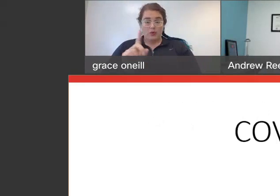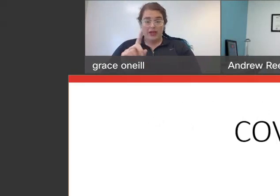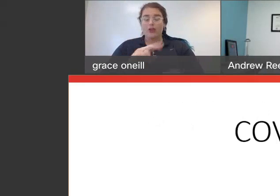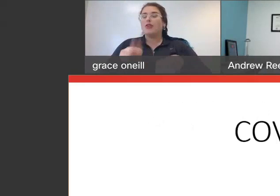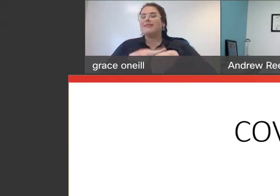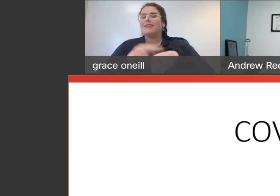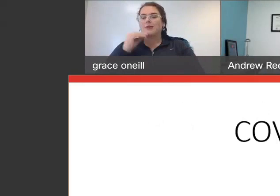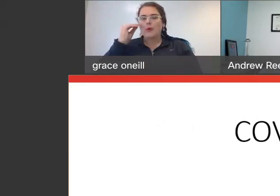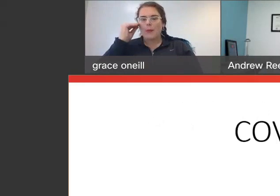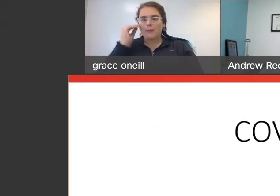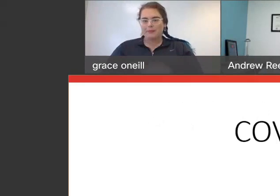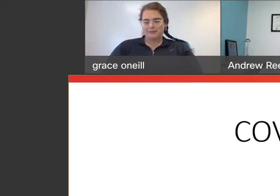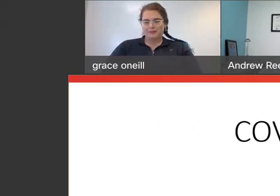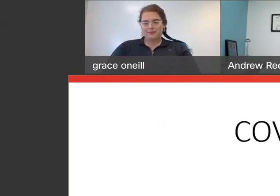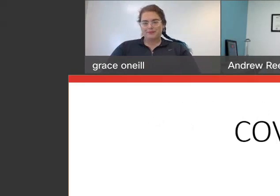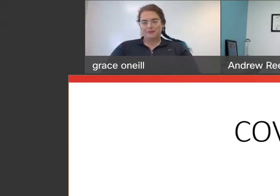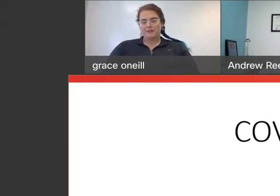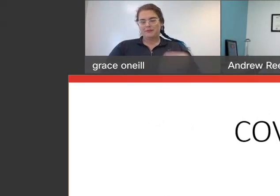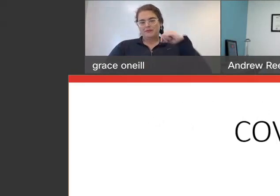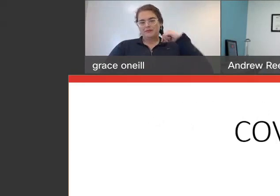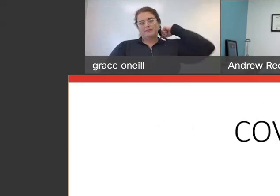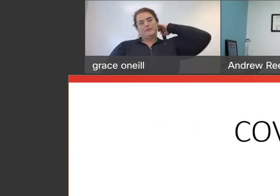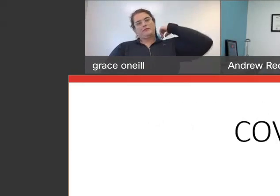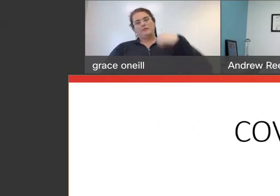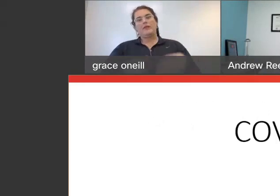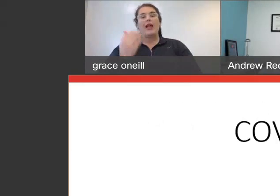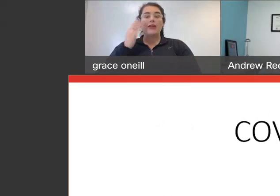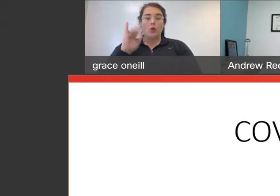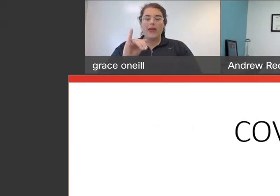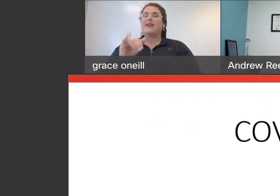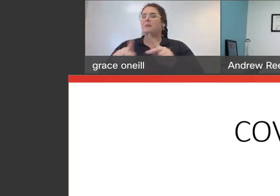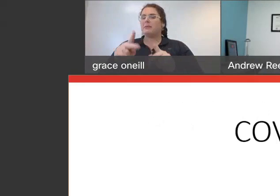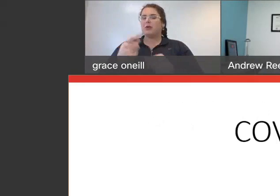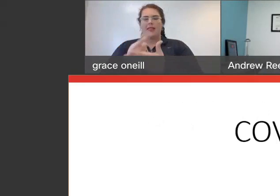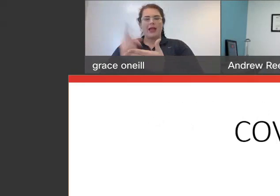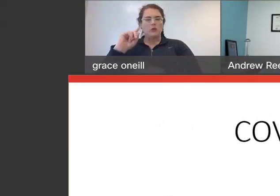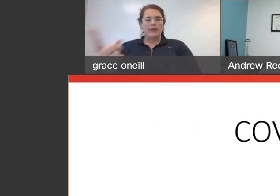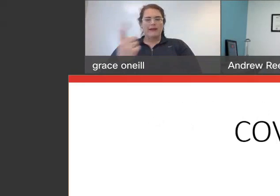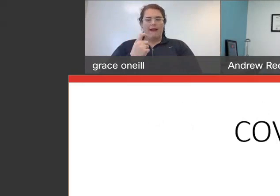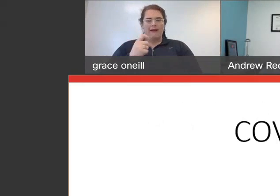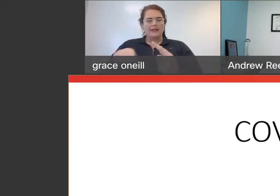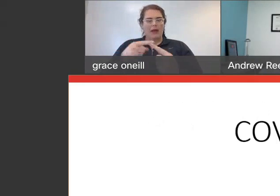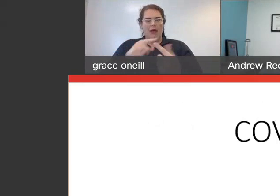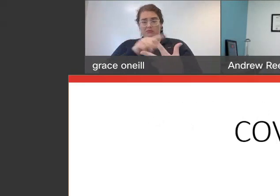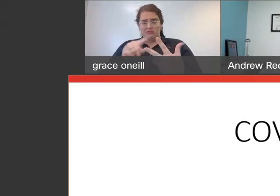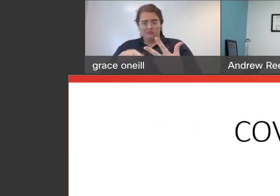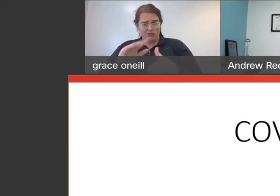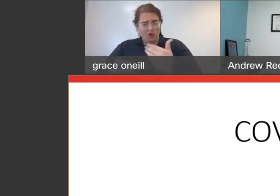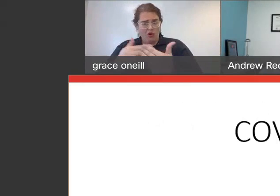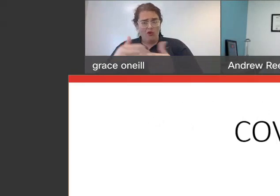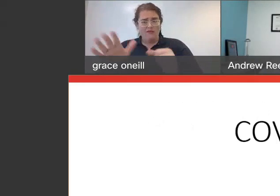was a question last time about the vaccination status of those 3 people. So 2 were fully vaccinated.